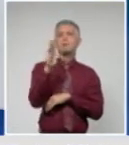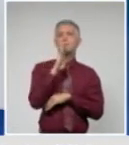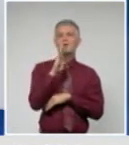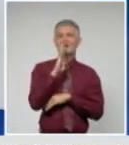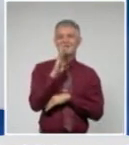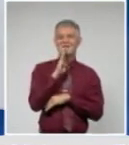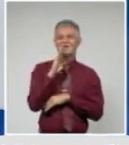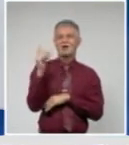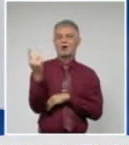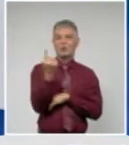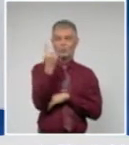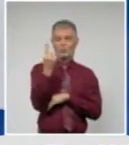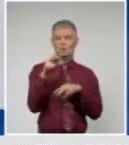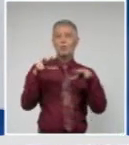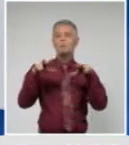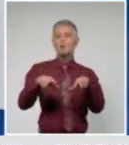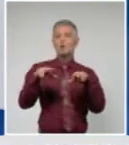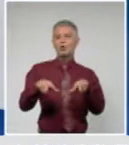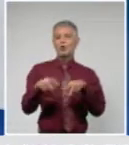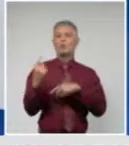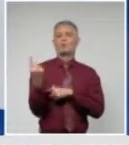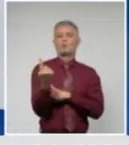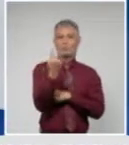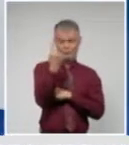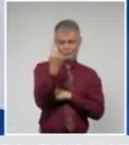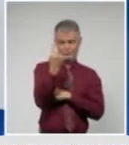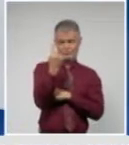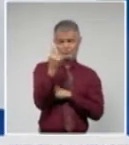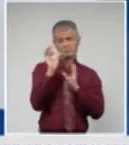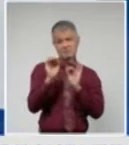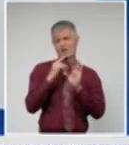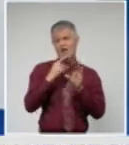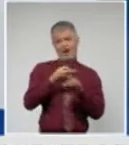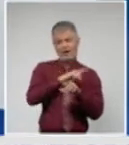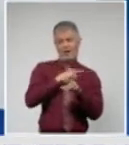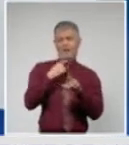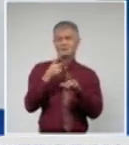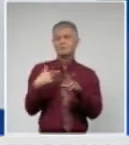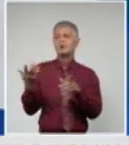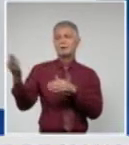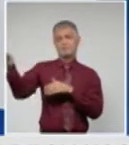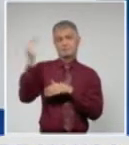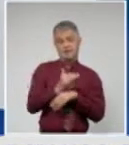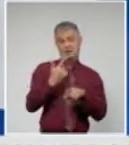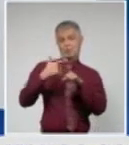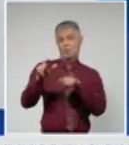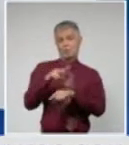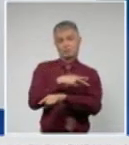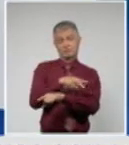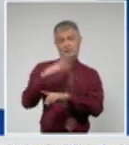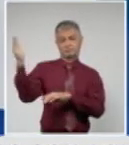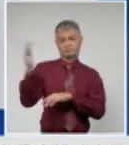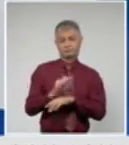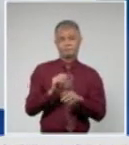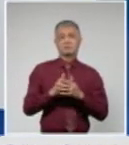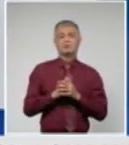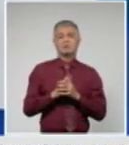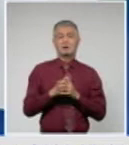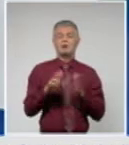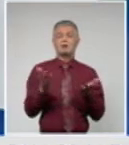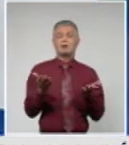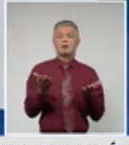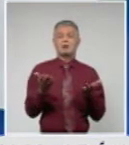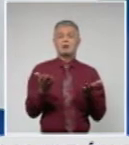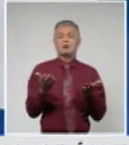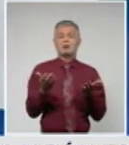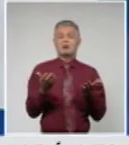1, and 1 imported case belonging to Moron. The 9 cases from Havana belong